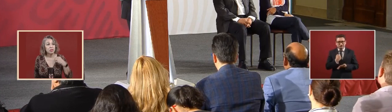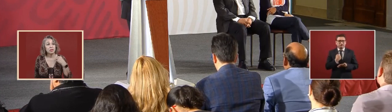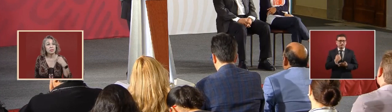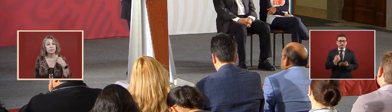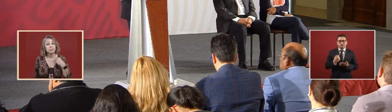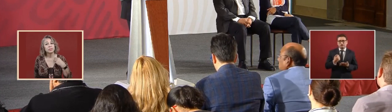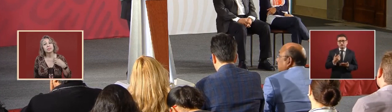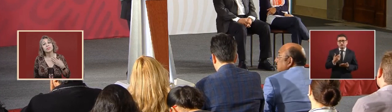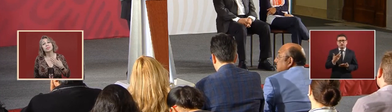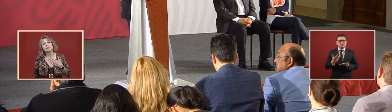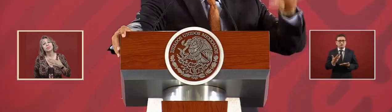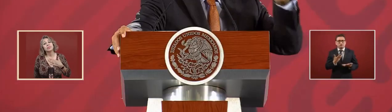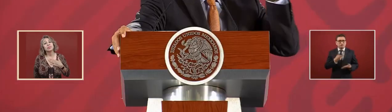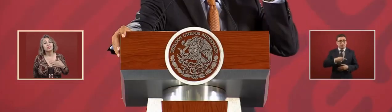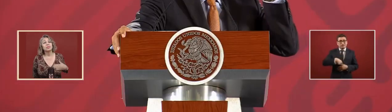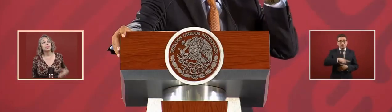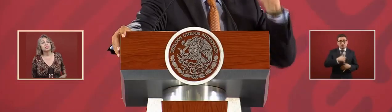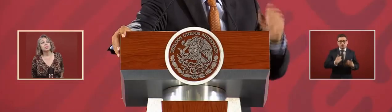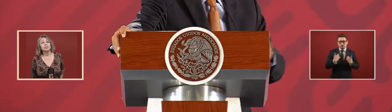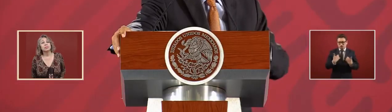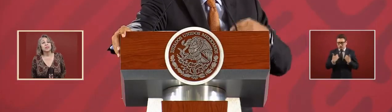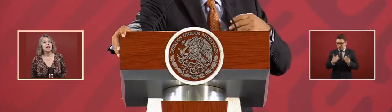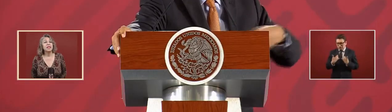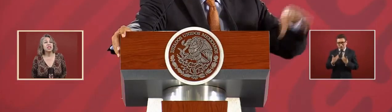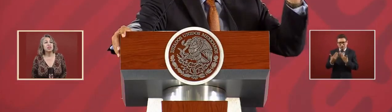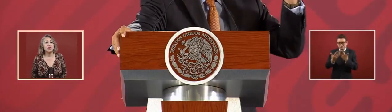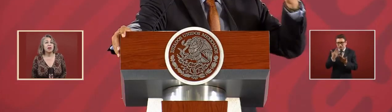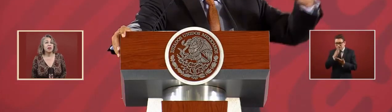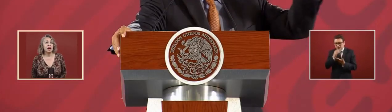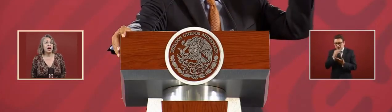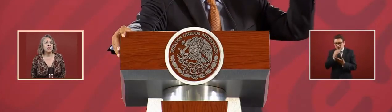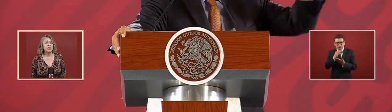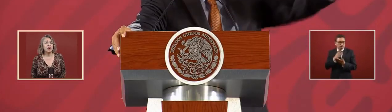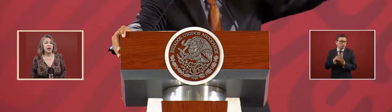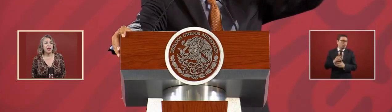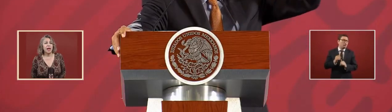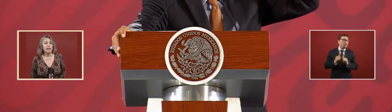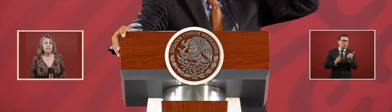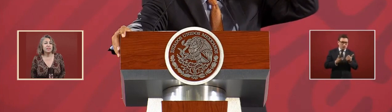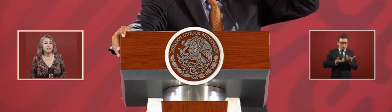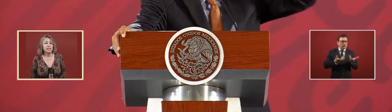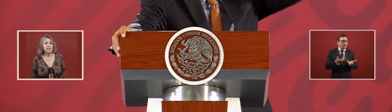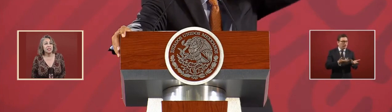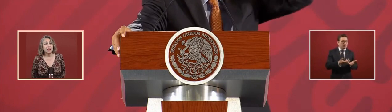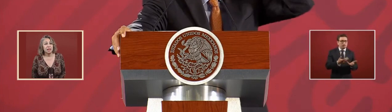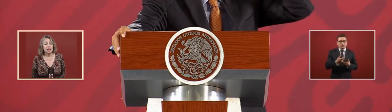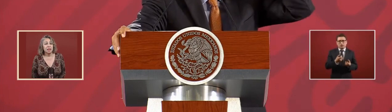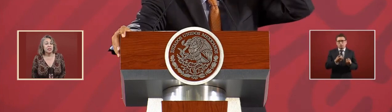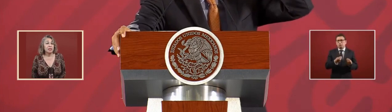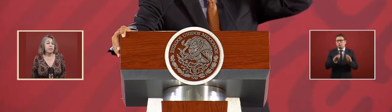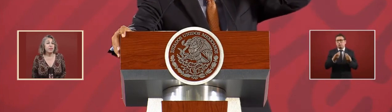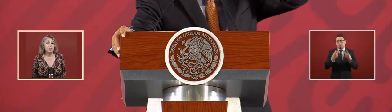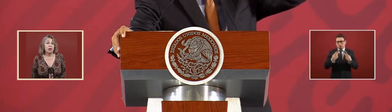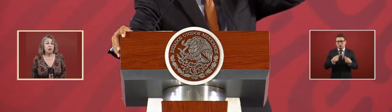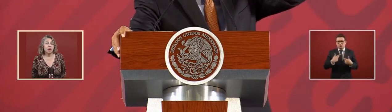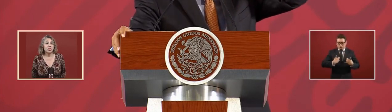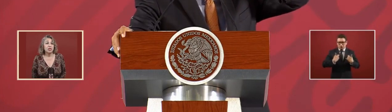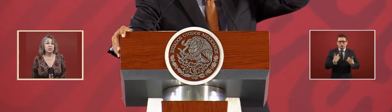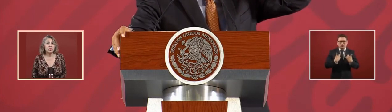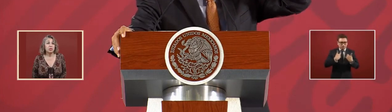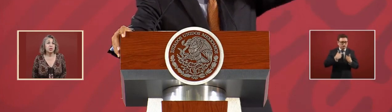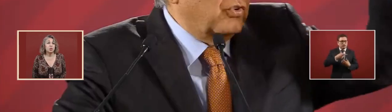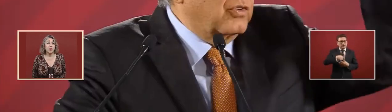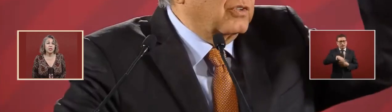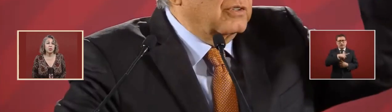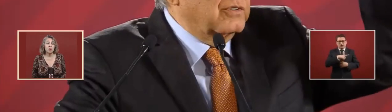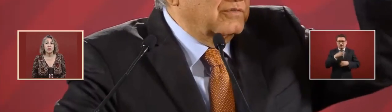youth. Y se dedicaron a otras actividades, and they took on other activities, some of them